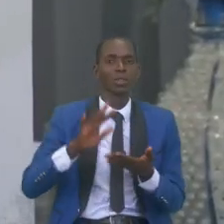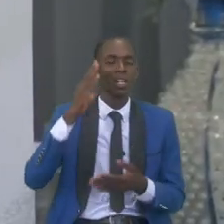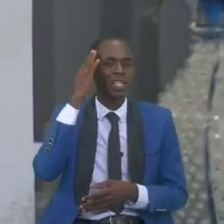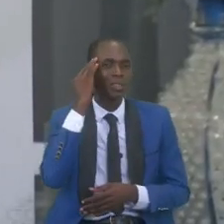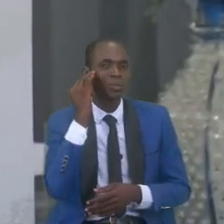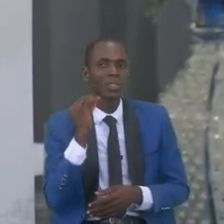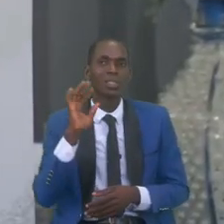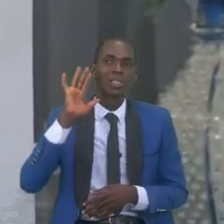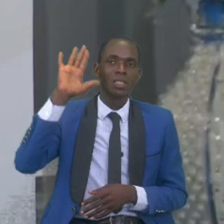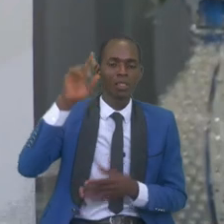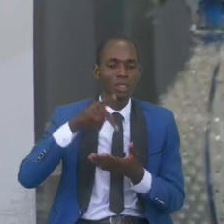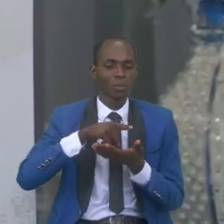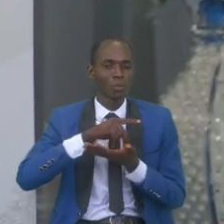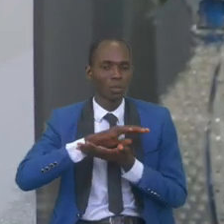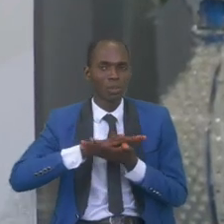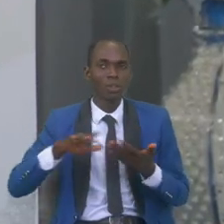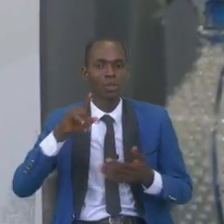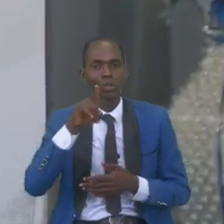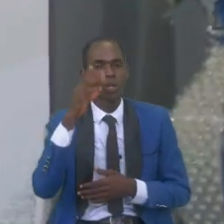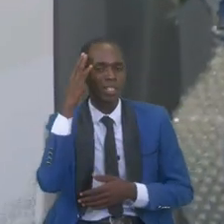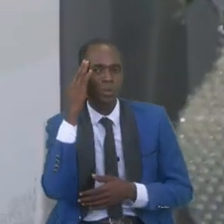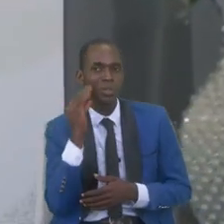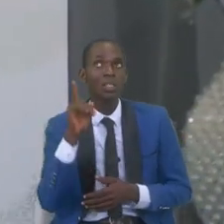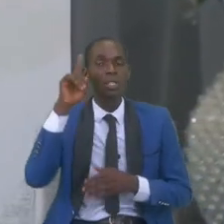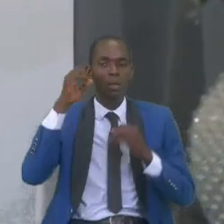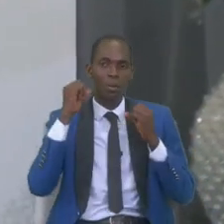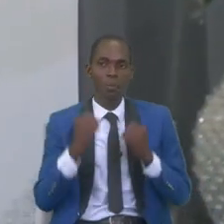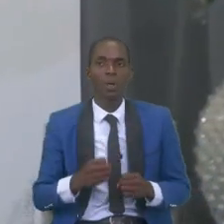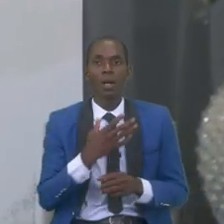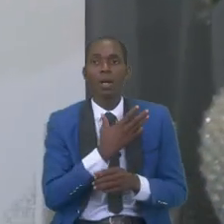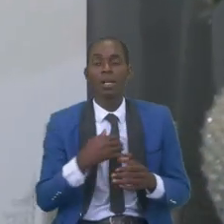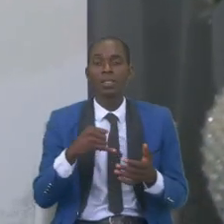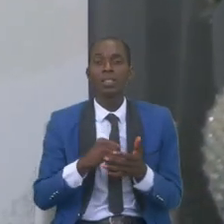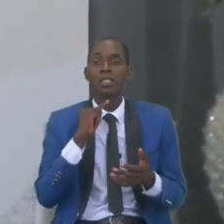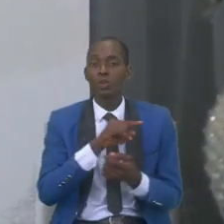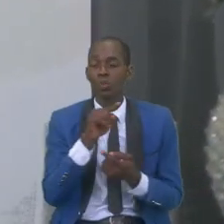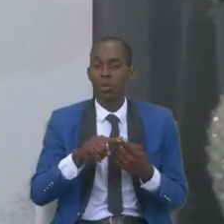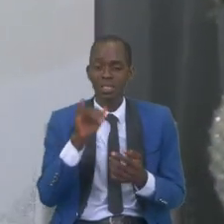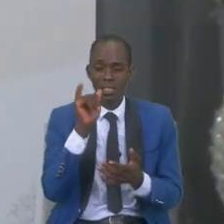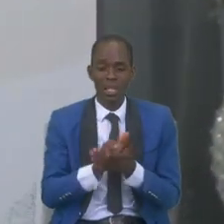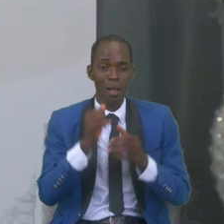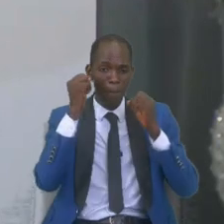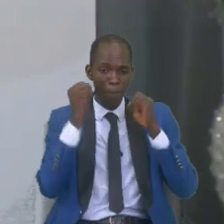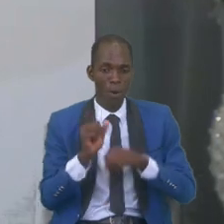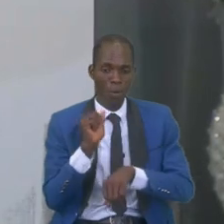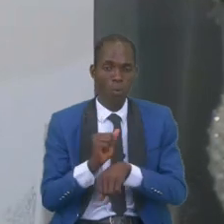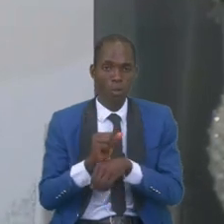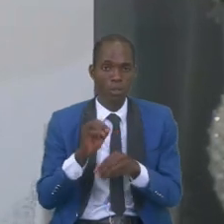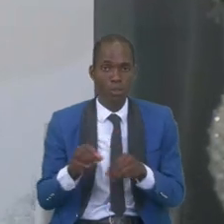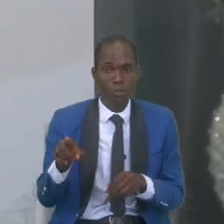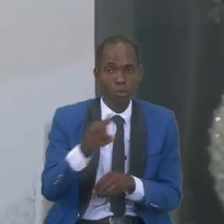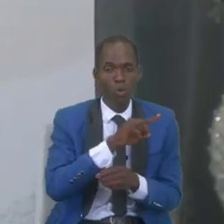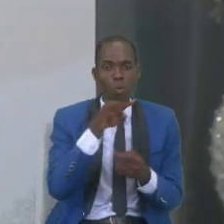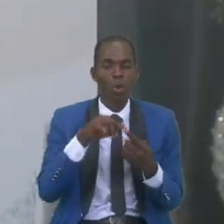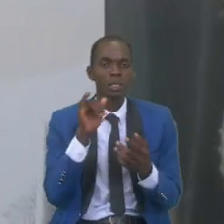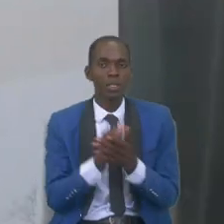experience his purity. We experience his power. And it is when that power operates in us, when that peace is